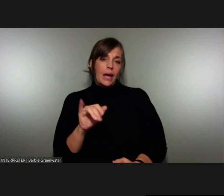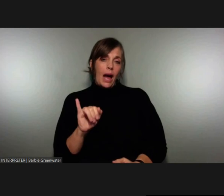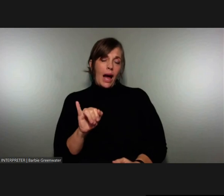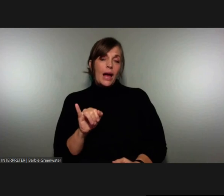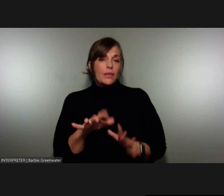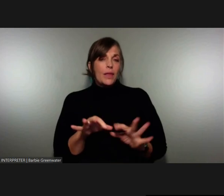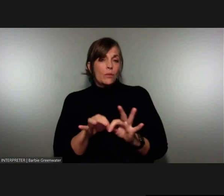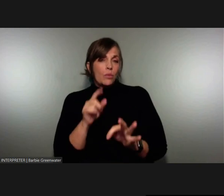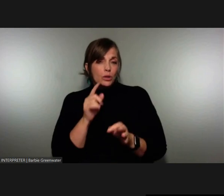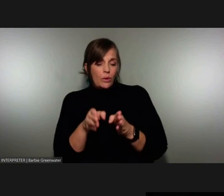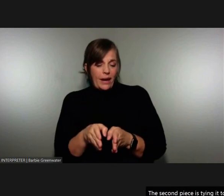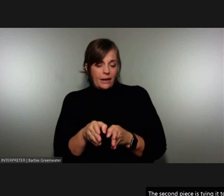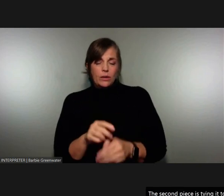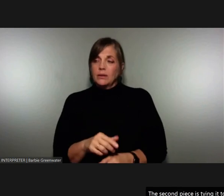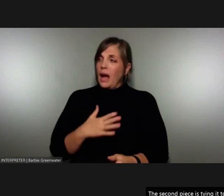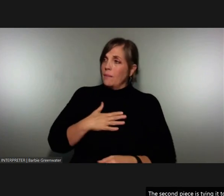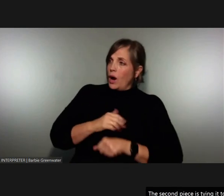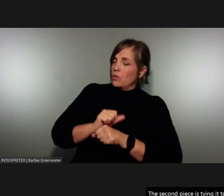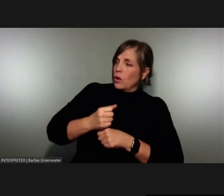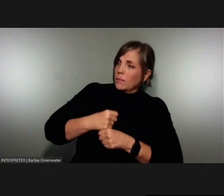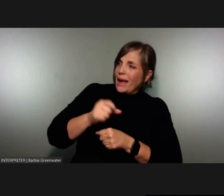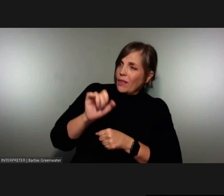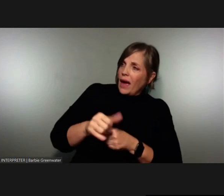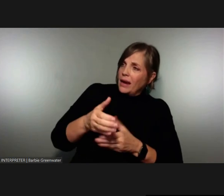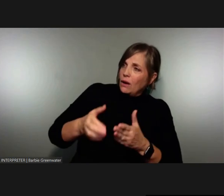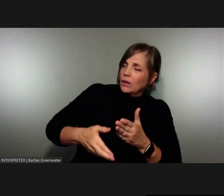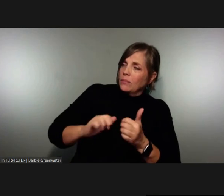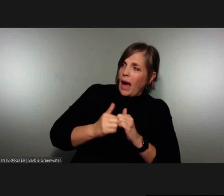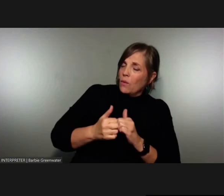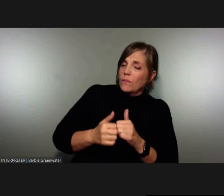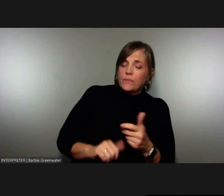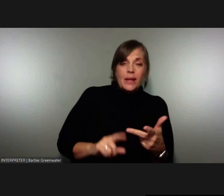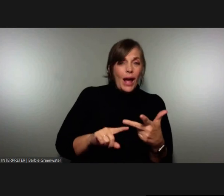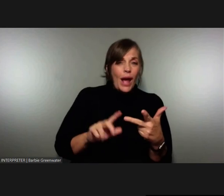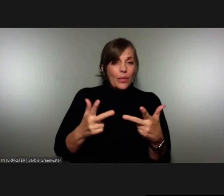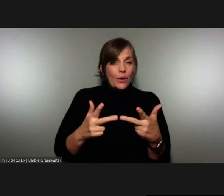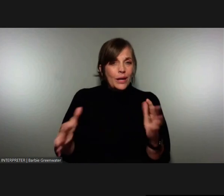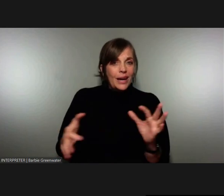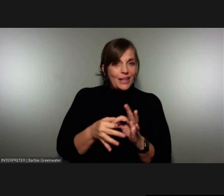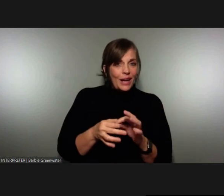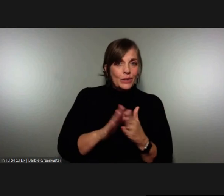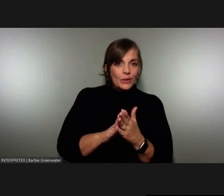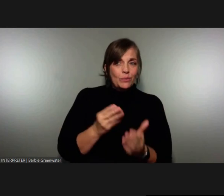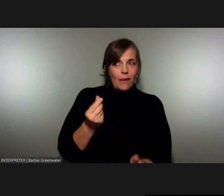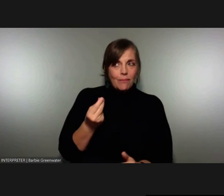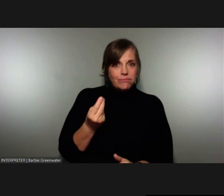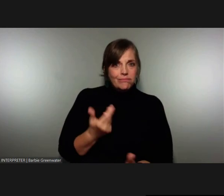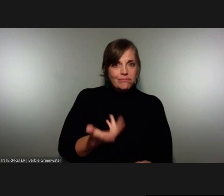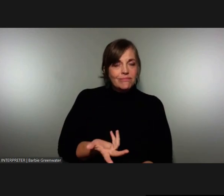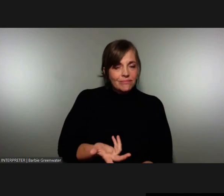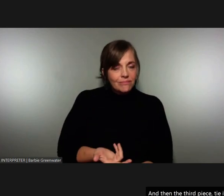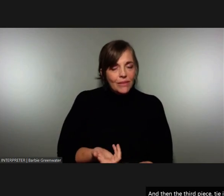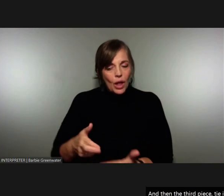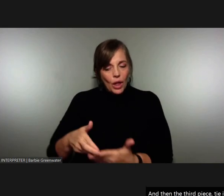work produces those outcomes. And then the third piece, tie it to my performance review, right? Directly